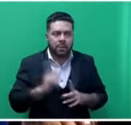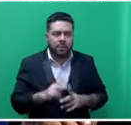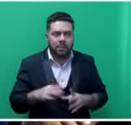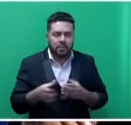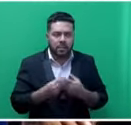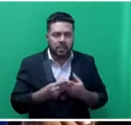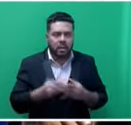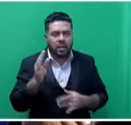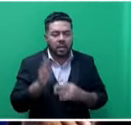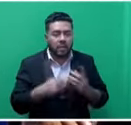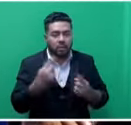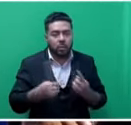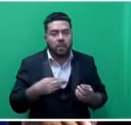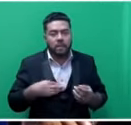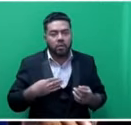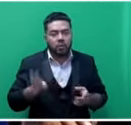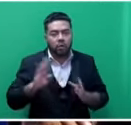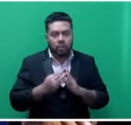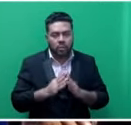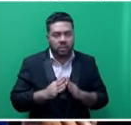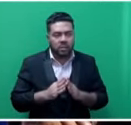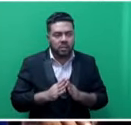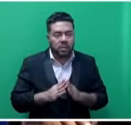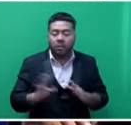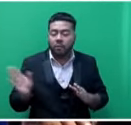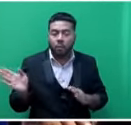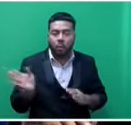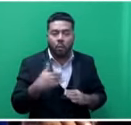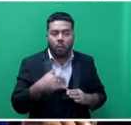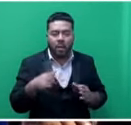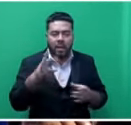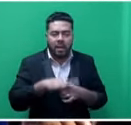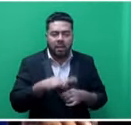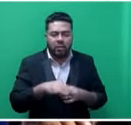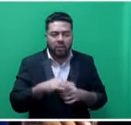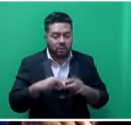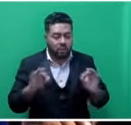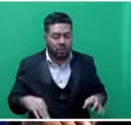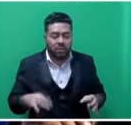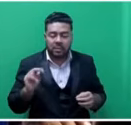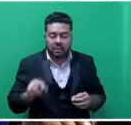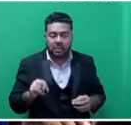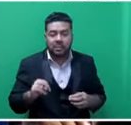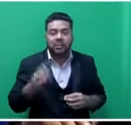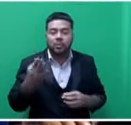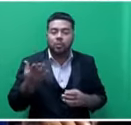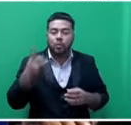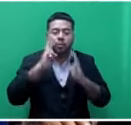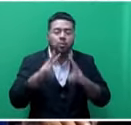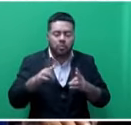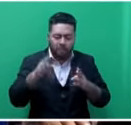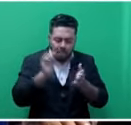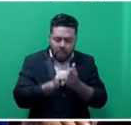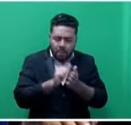individual members of the community, a holistic review of the whole electoral framework is required to look in detail